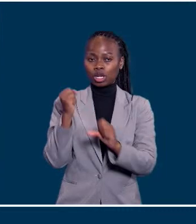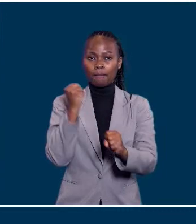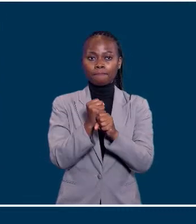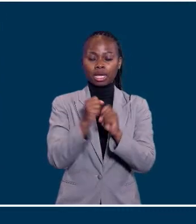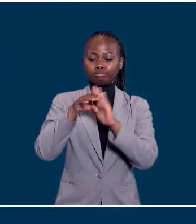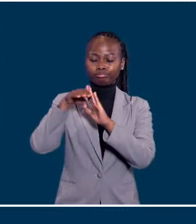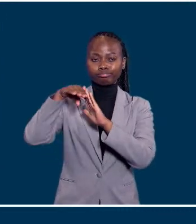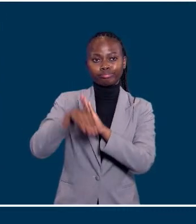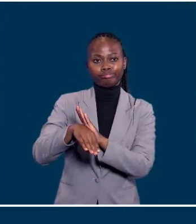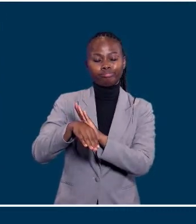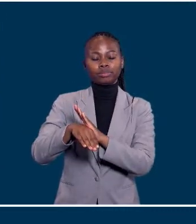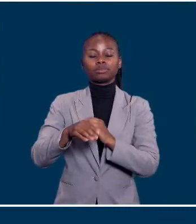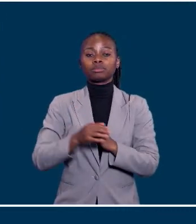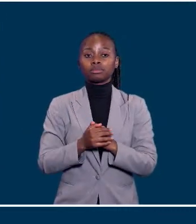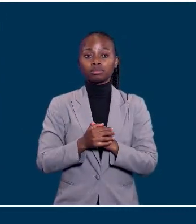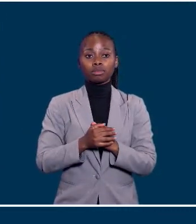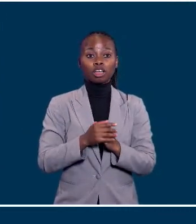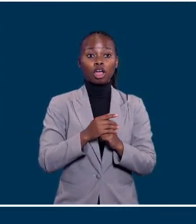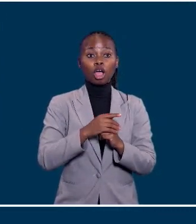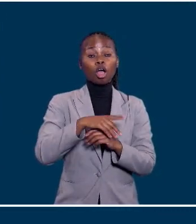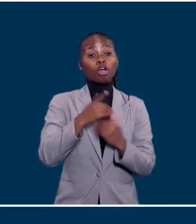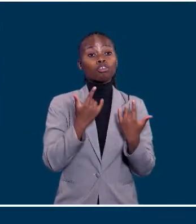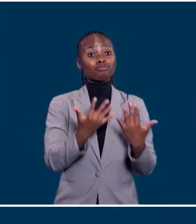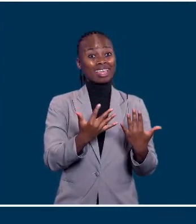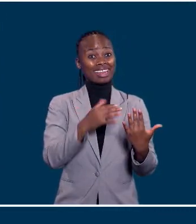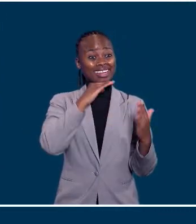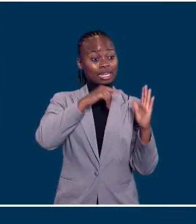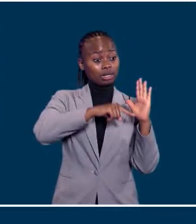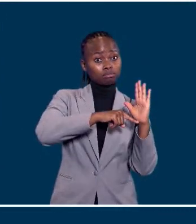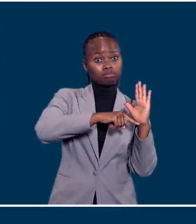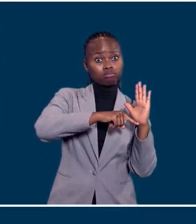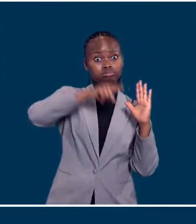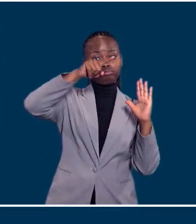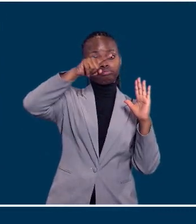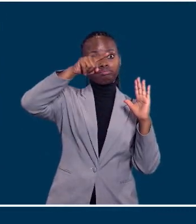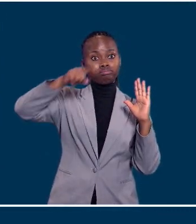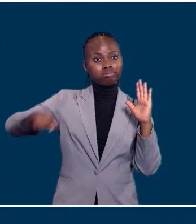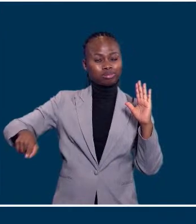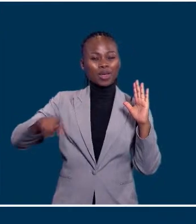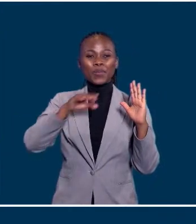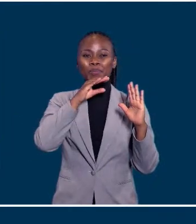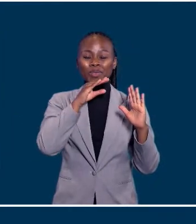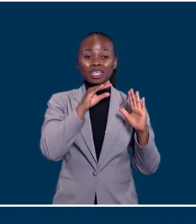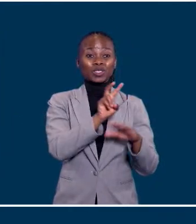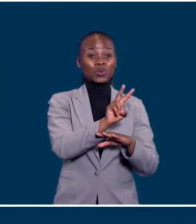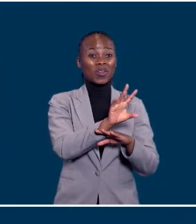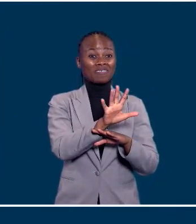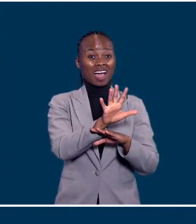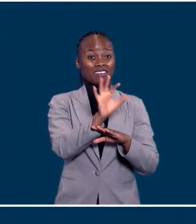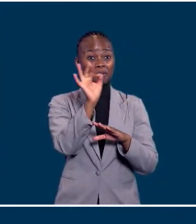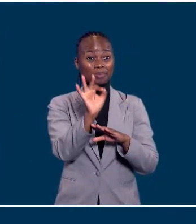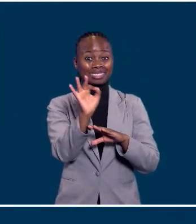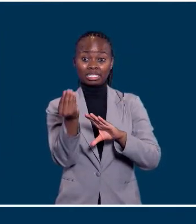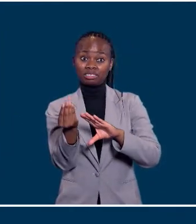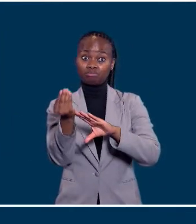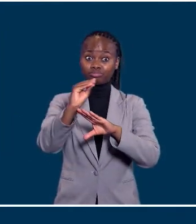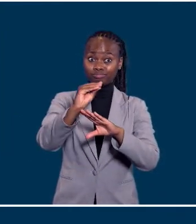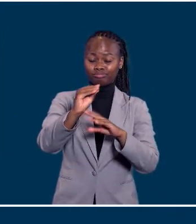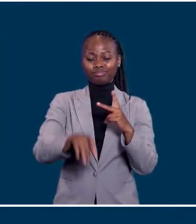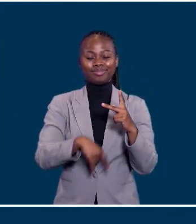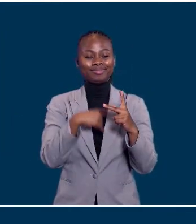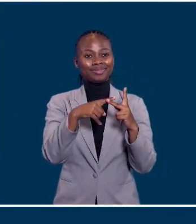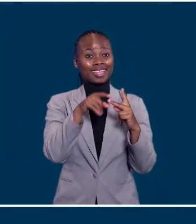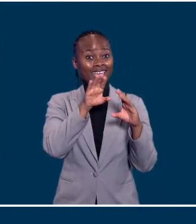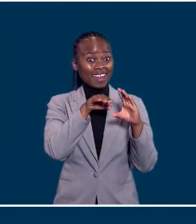the AGOA loss plus the 25% tariff increase, but then we add in quite a large risk premium